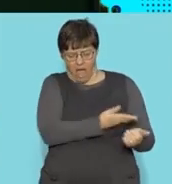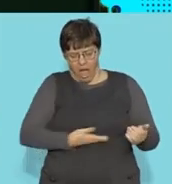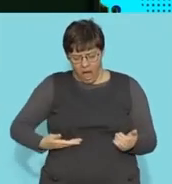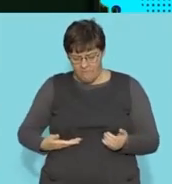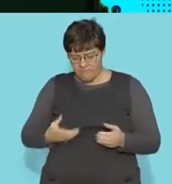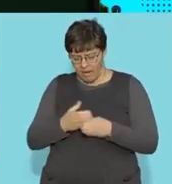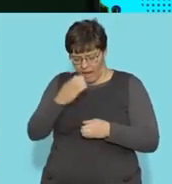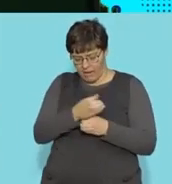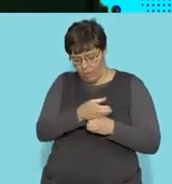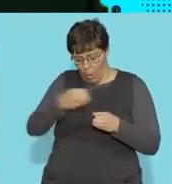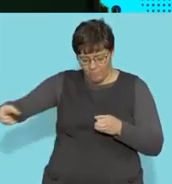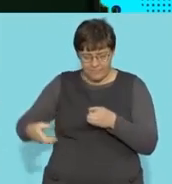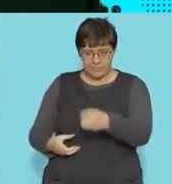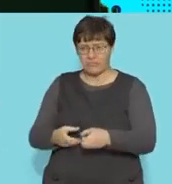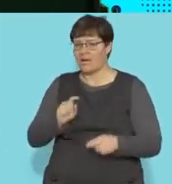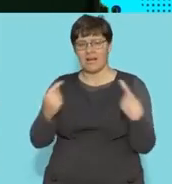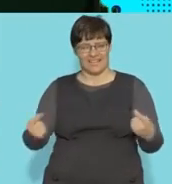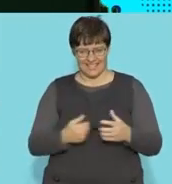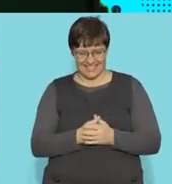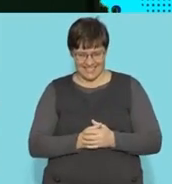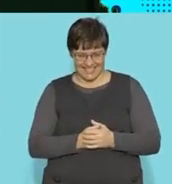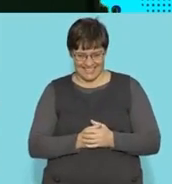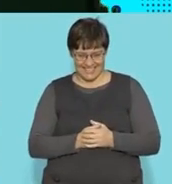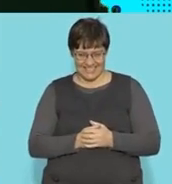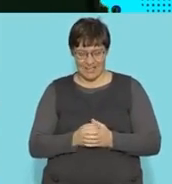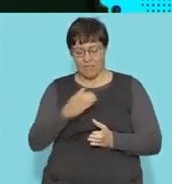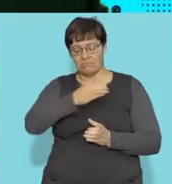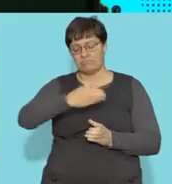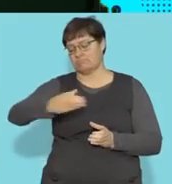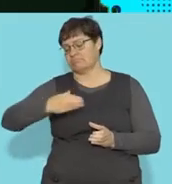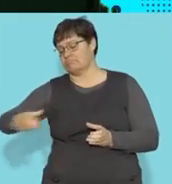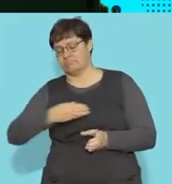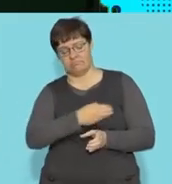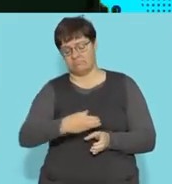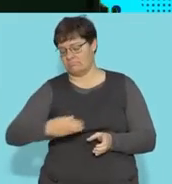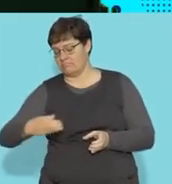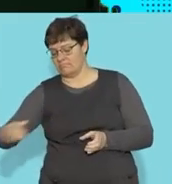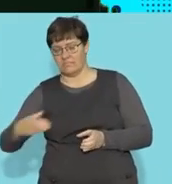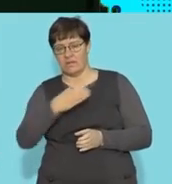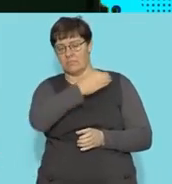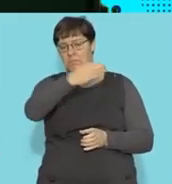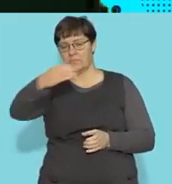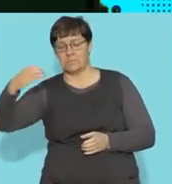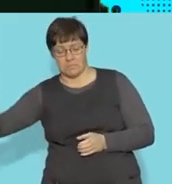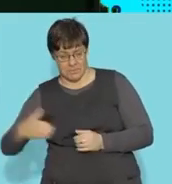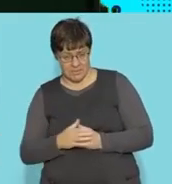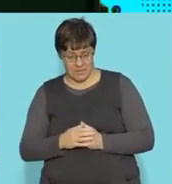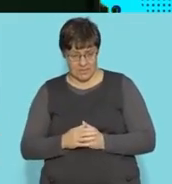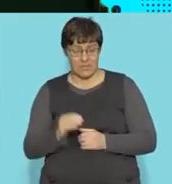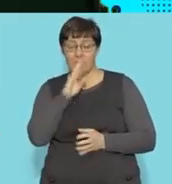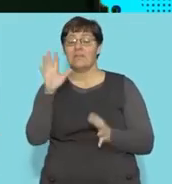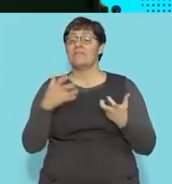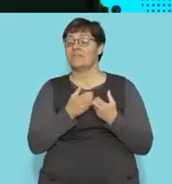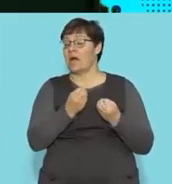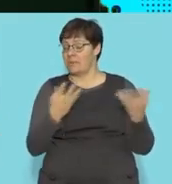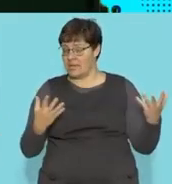fraction of a can into a box? No, I can't all of a sudden say I'm packing cans into a box. So hypothetically, I